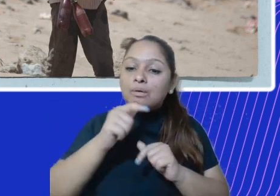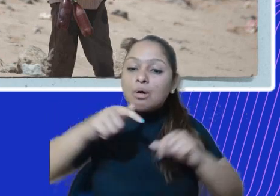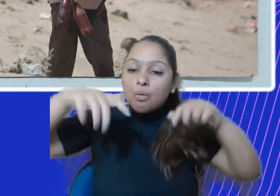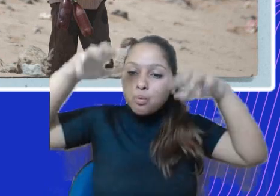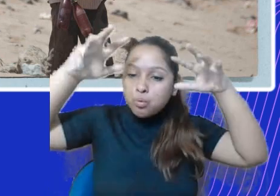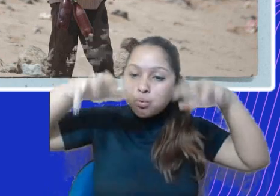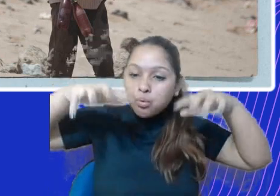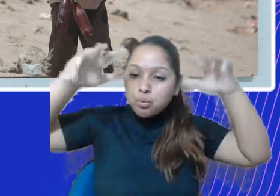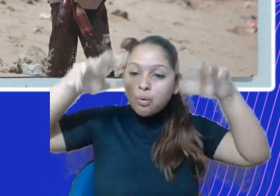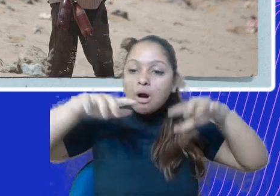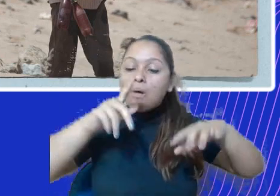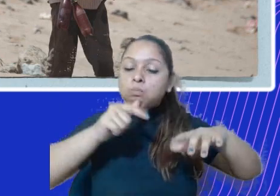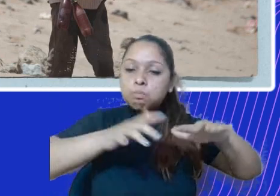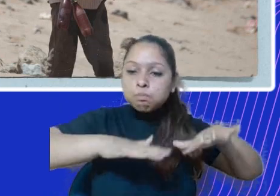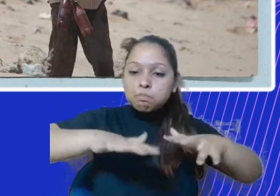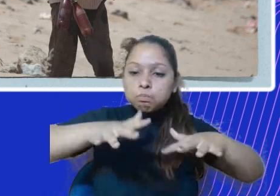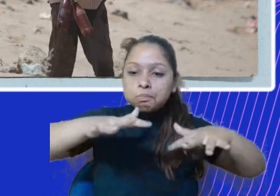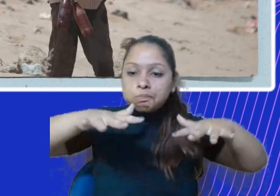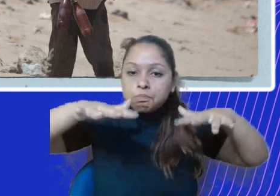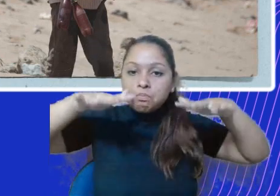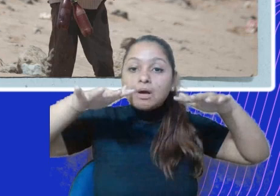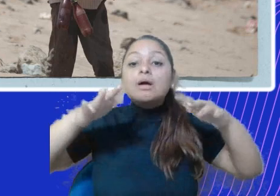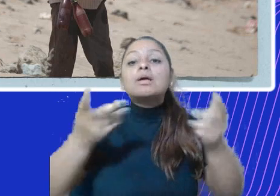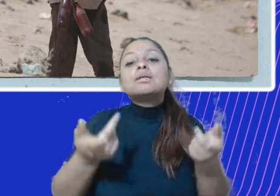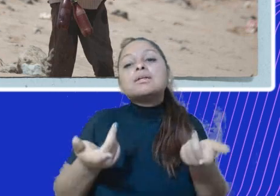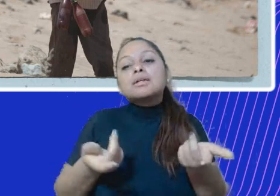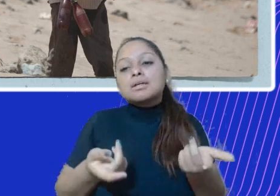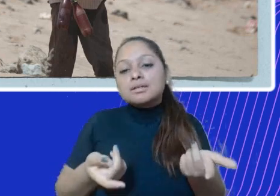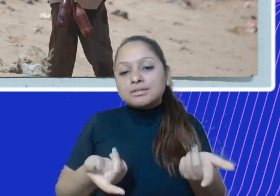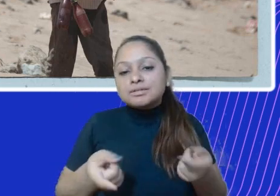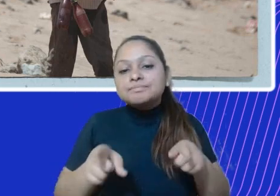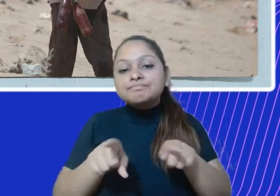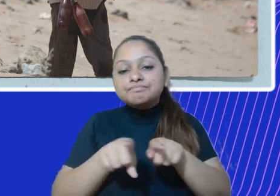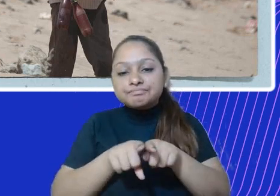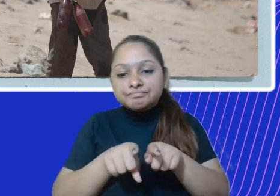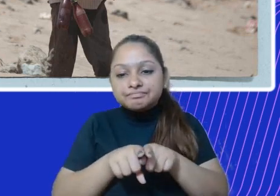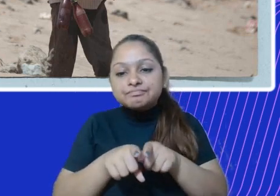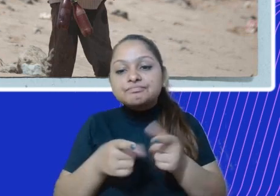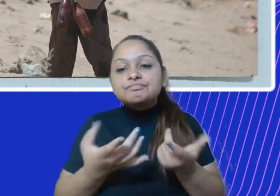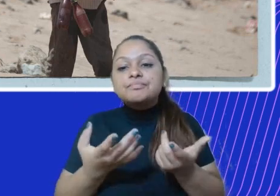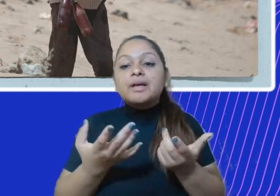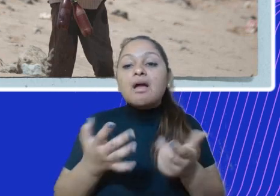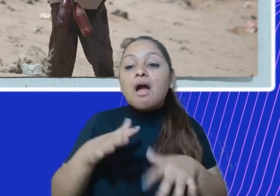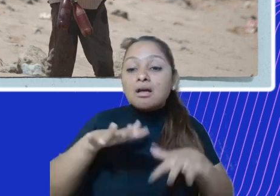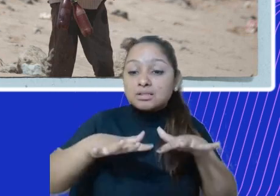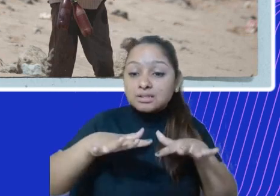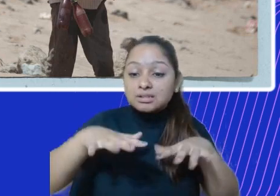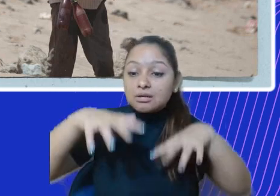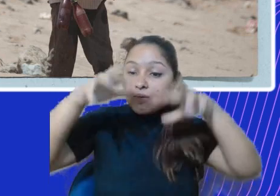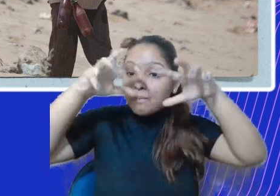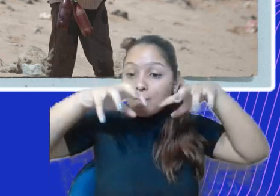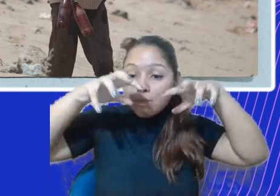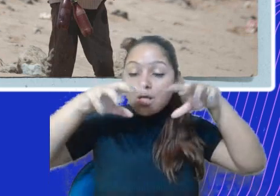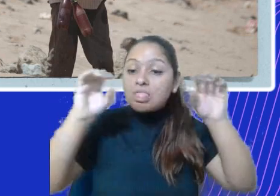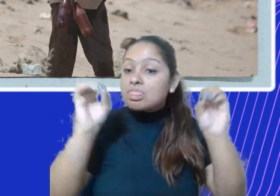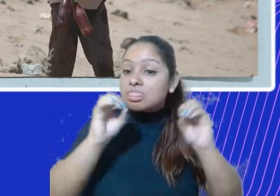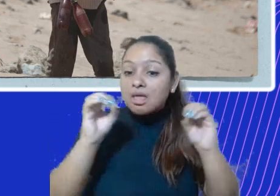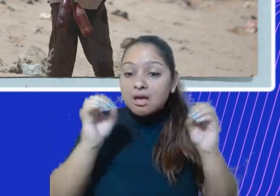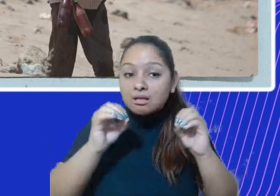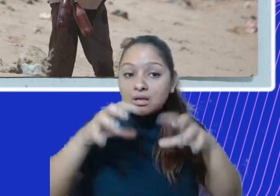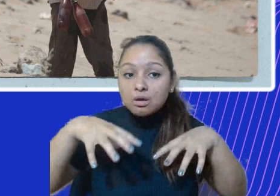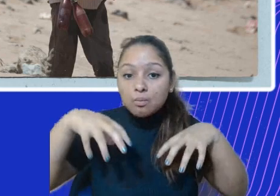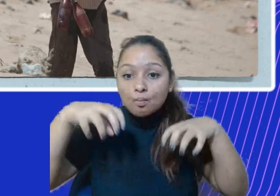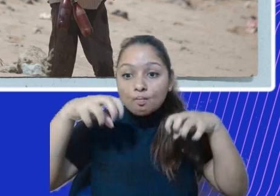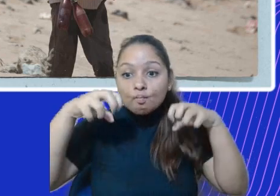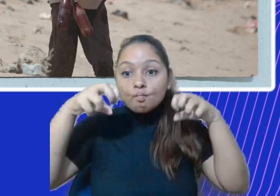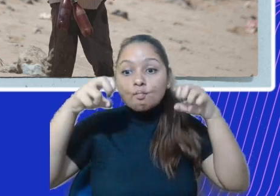our first study in White Rabbit, and we presented it in an innovation festival called Hacktown, and